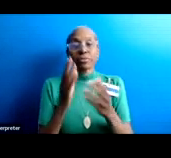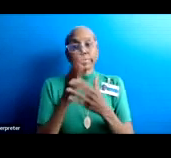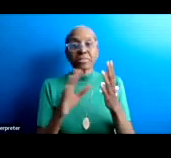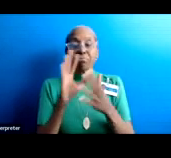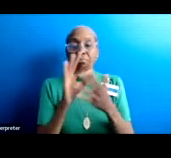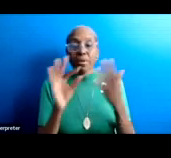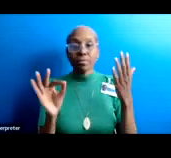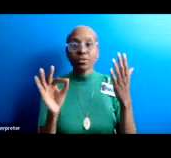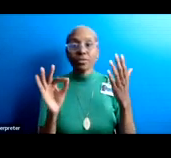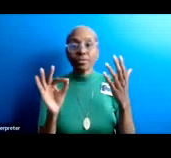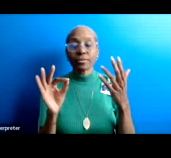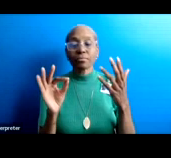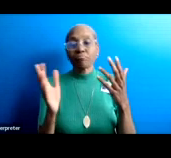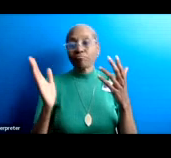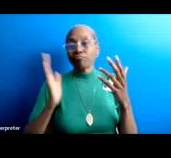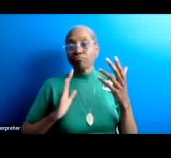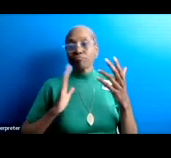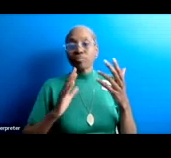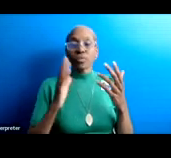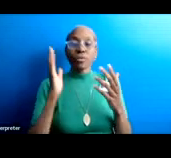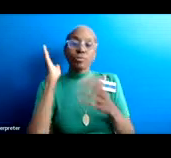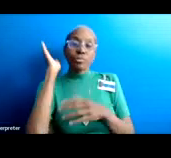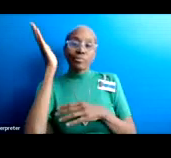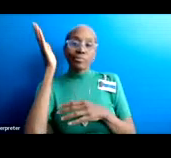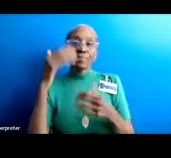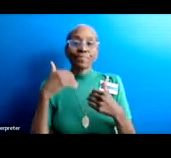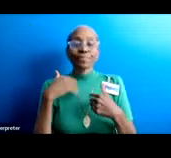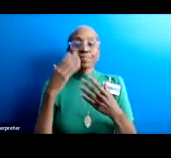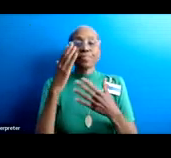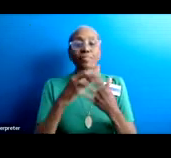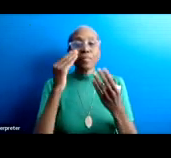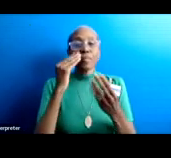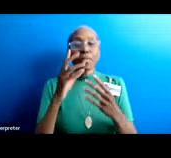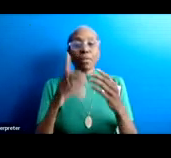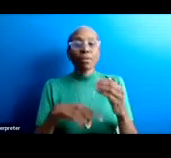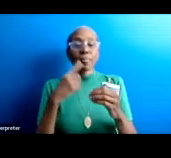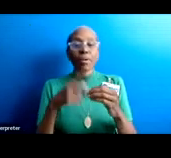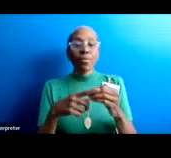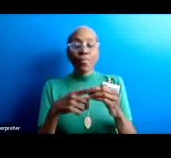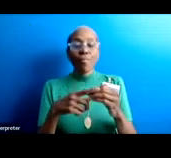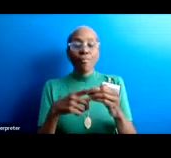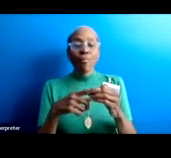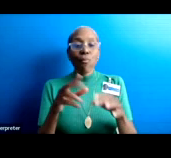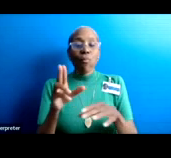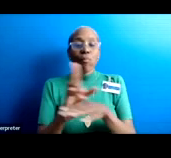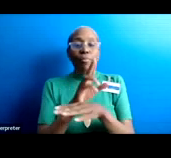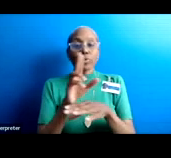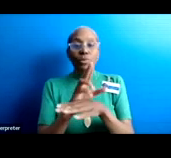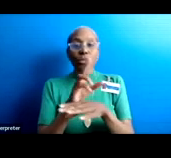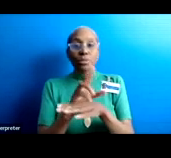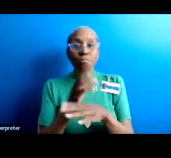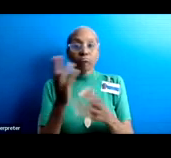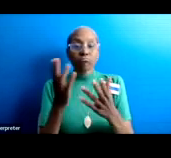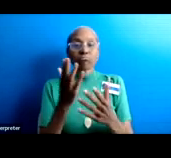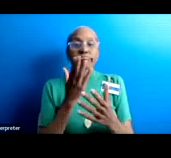options. There was, in the earlier presentation, there was some information about using